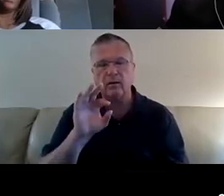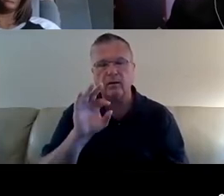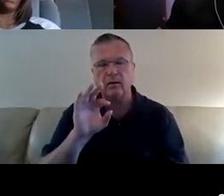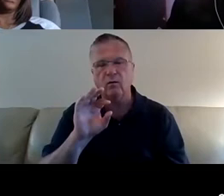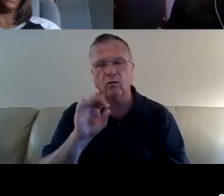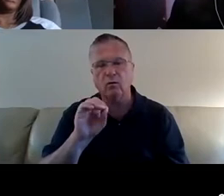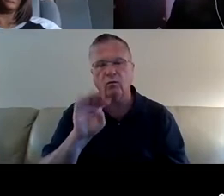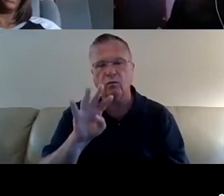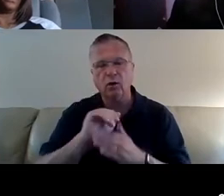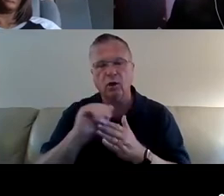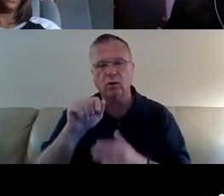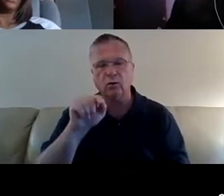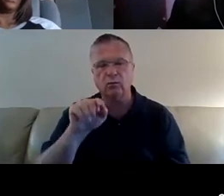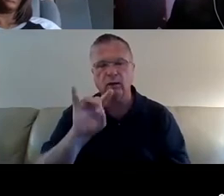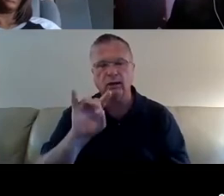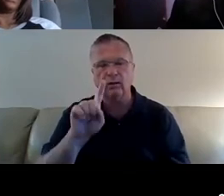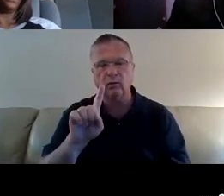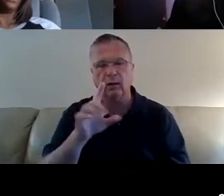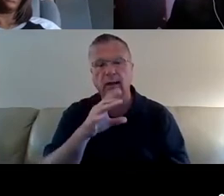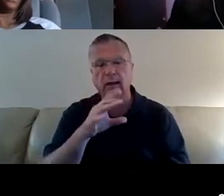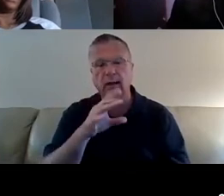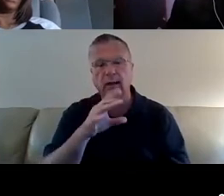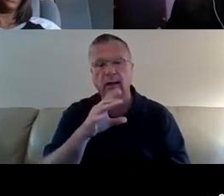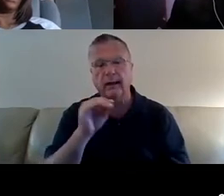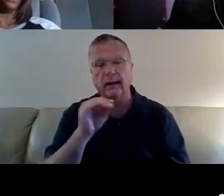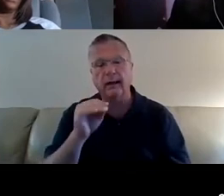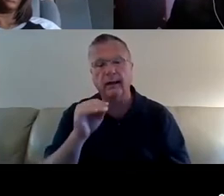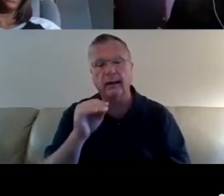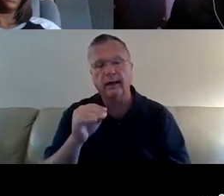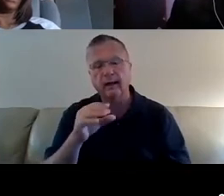$2,031,904.81 and increase of